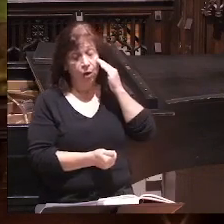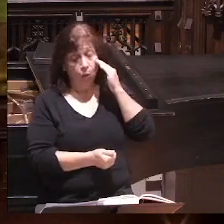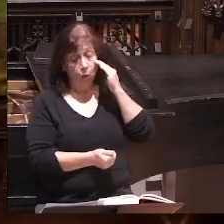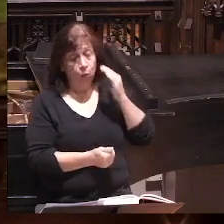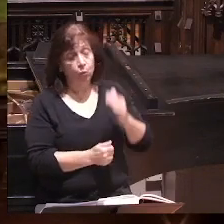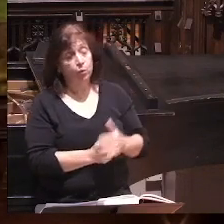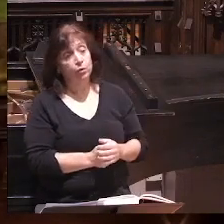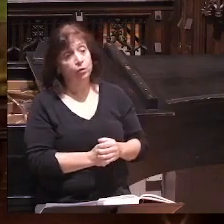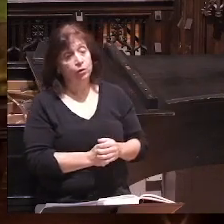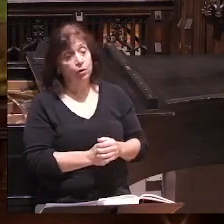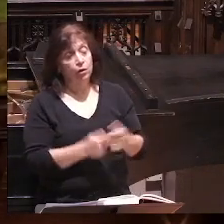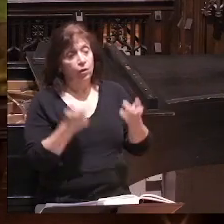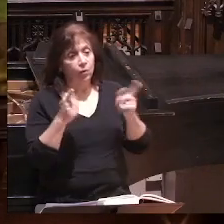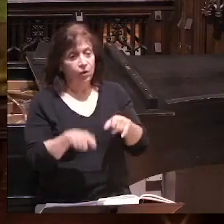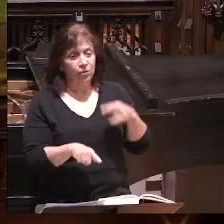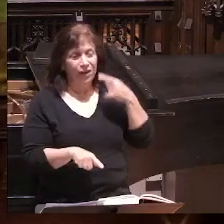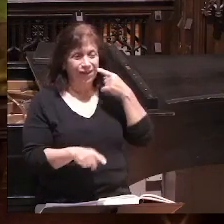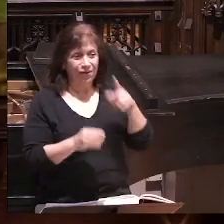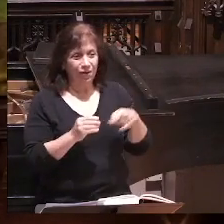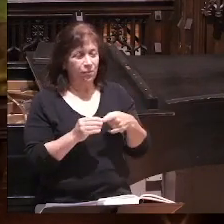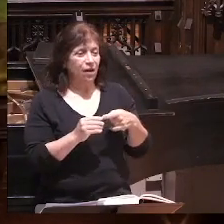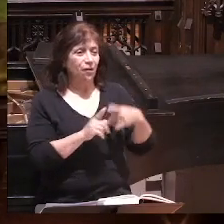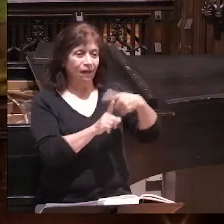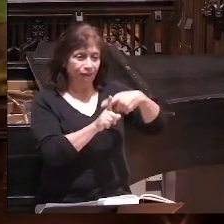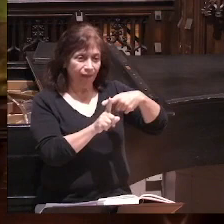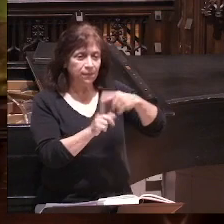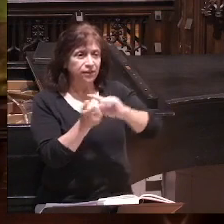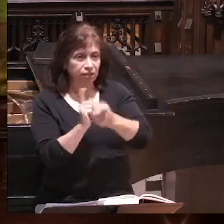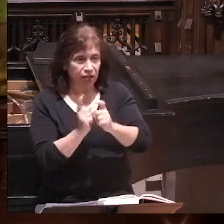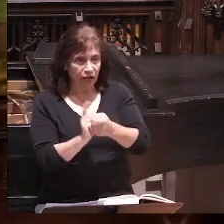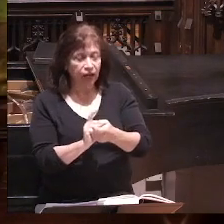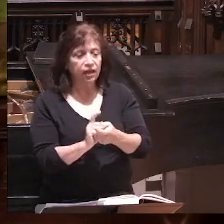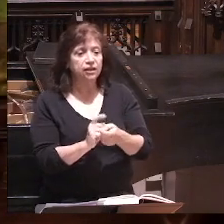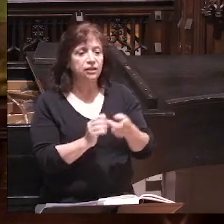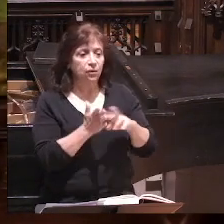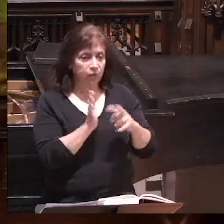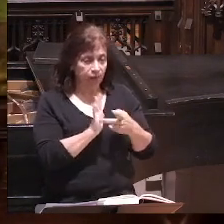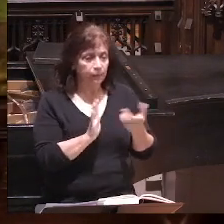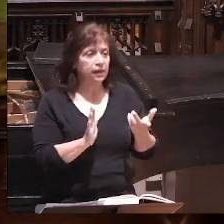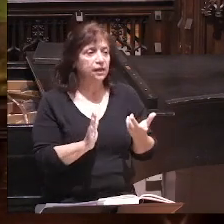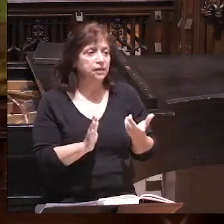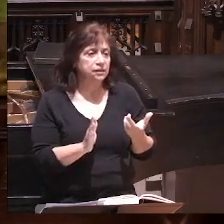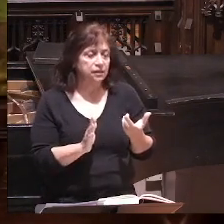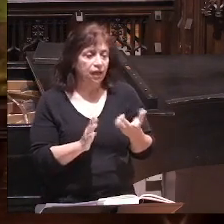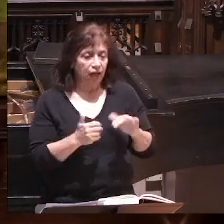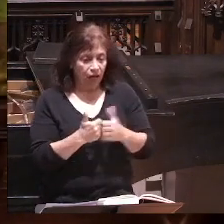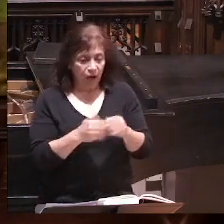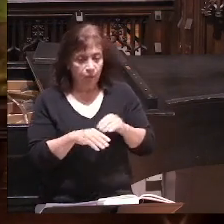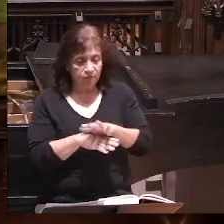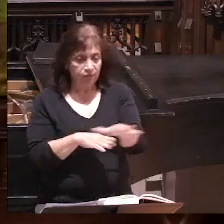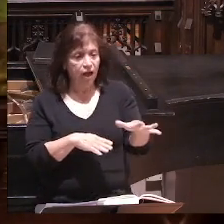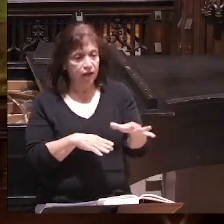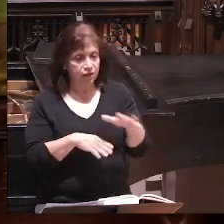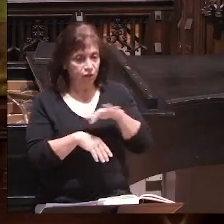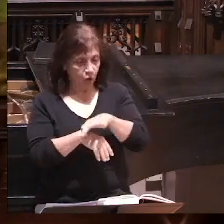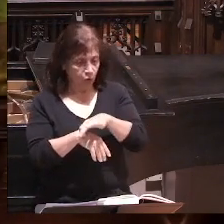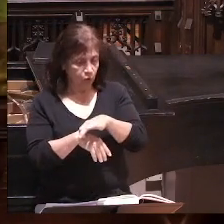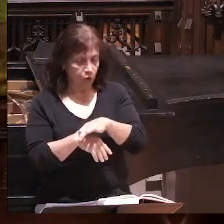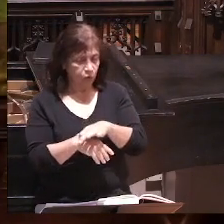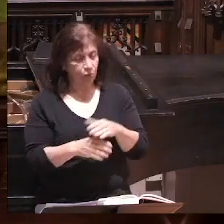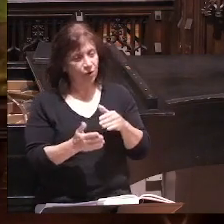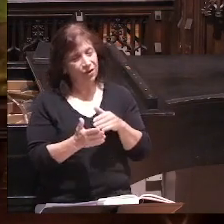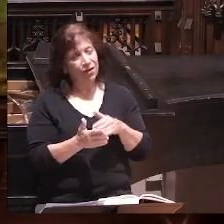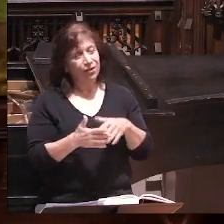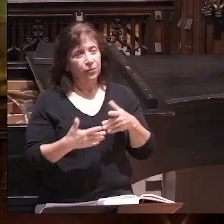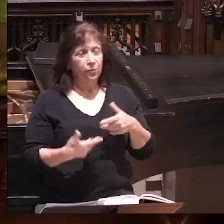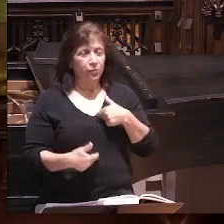Now I know that when we hear about climate change and what climate change is doing to our planet, we often kind of